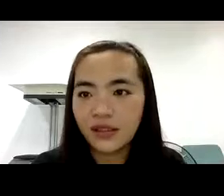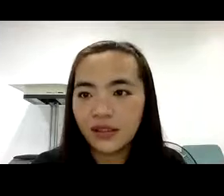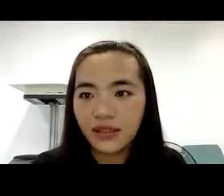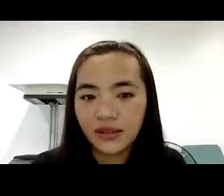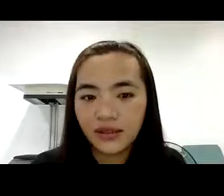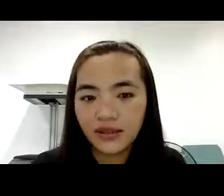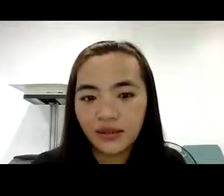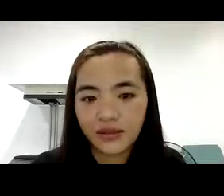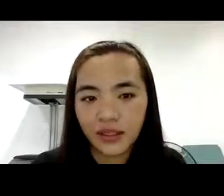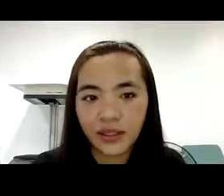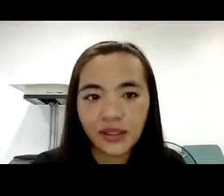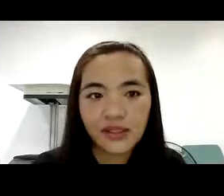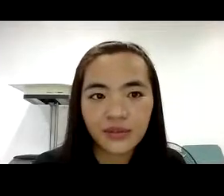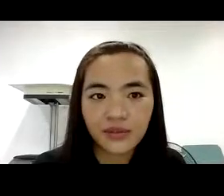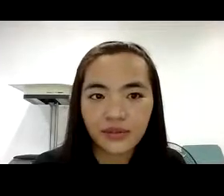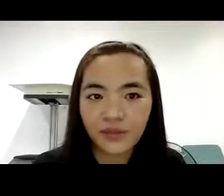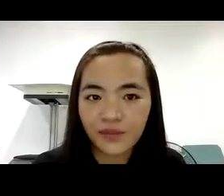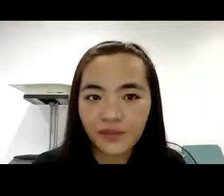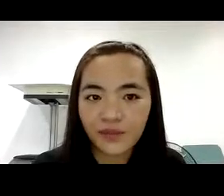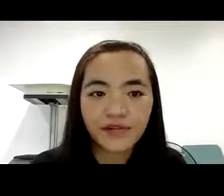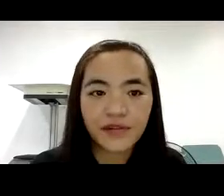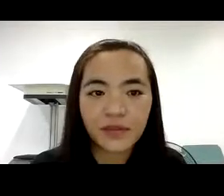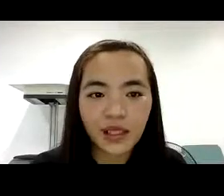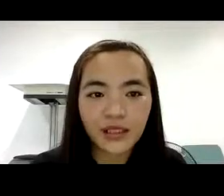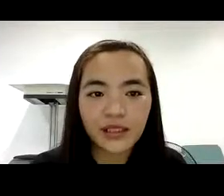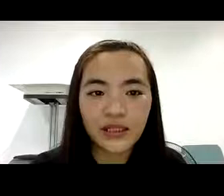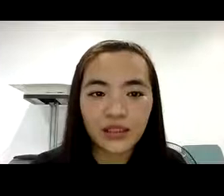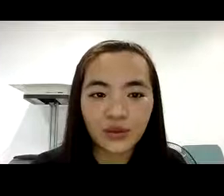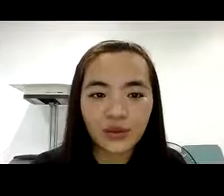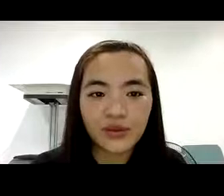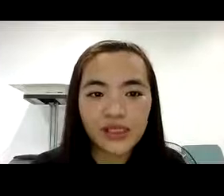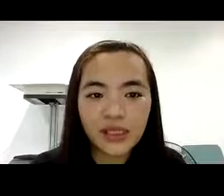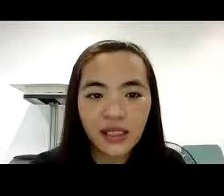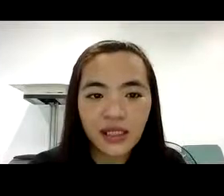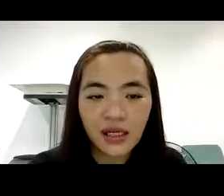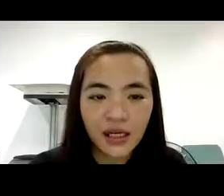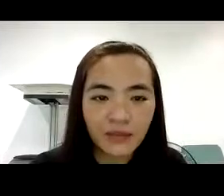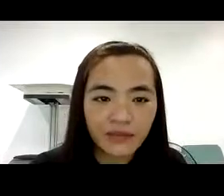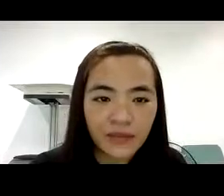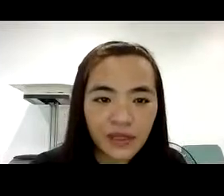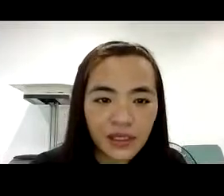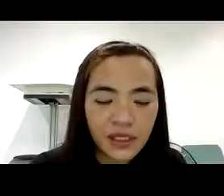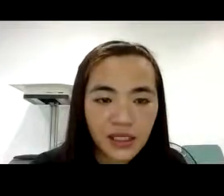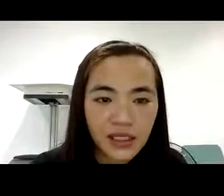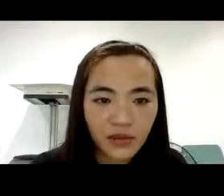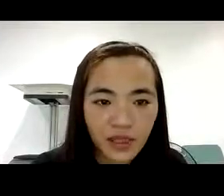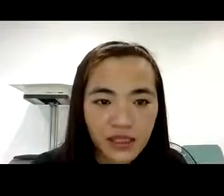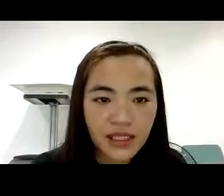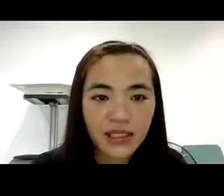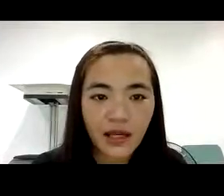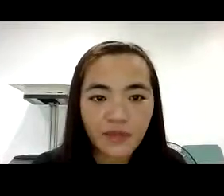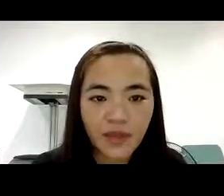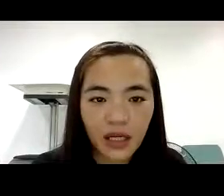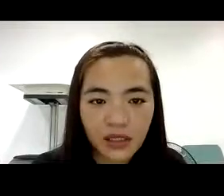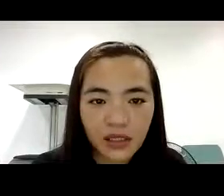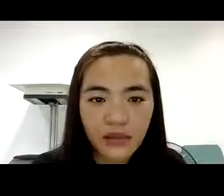one. Okay, so from Reynald de la Cruz, his request is